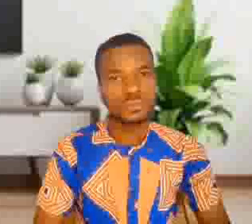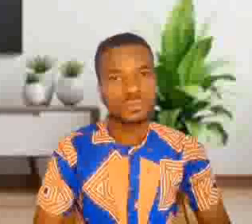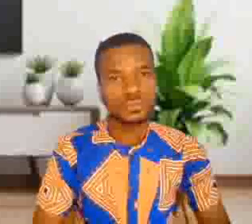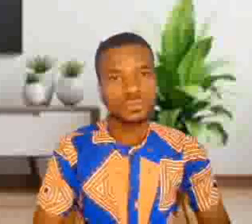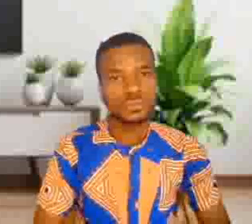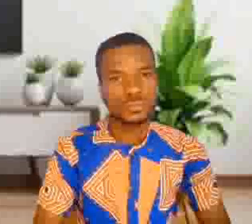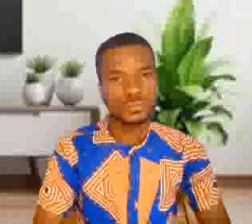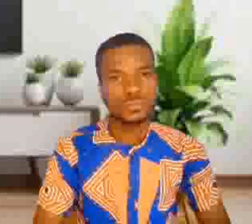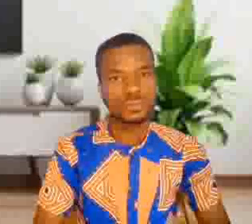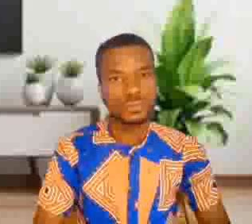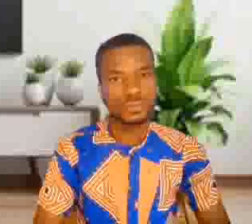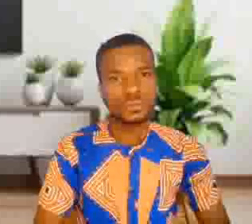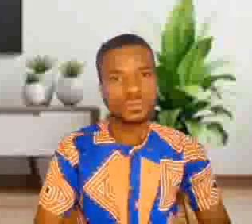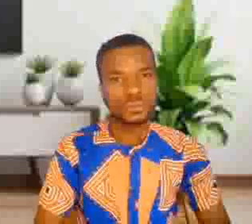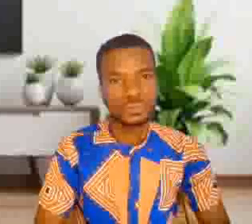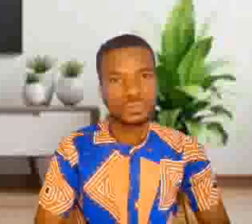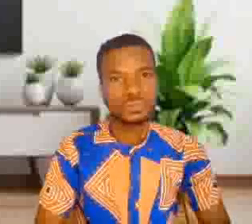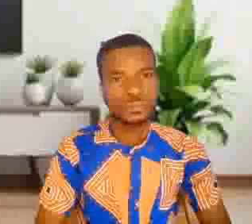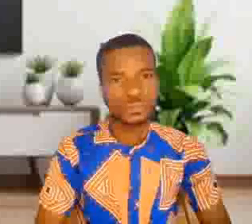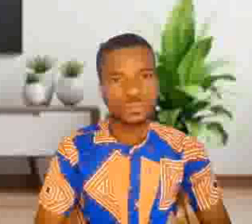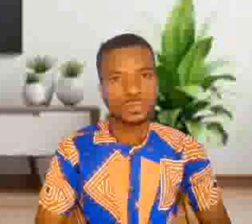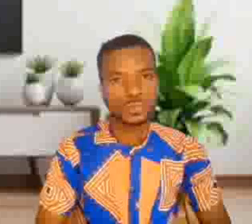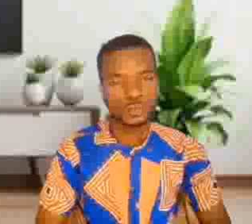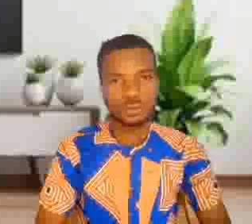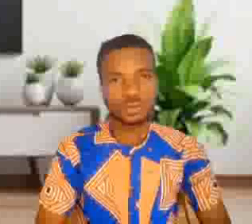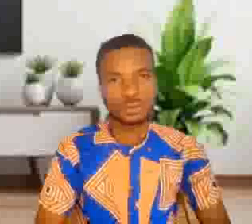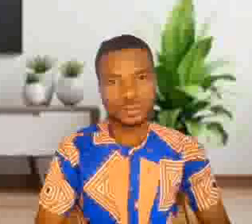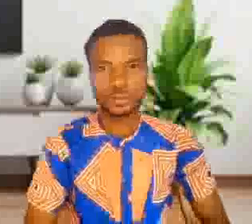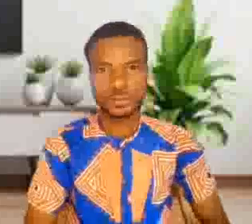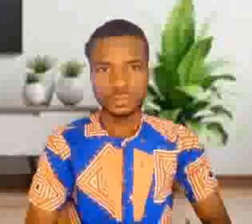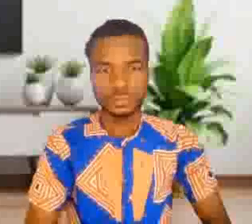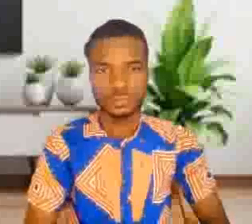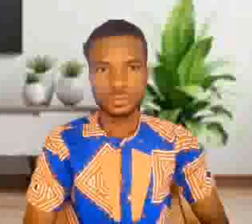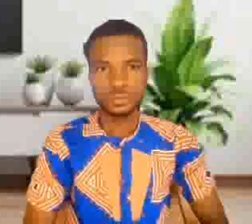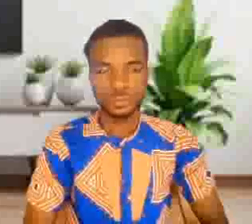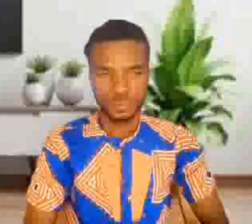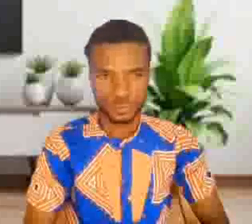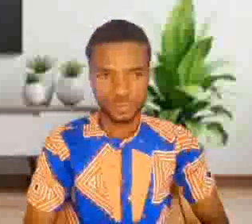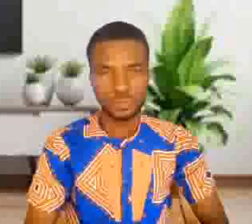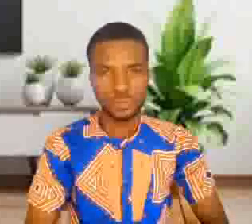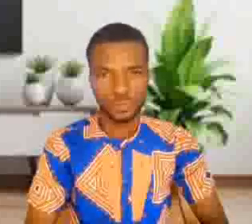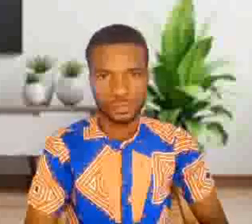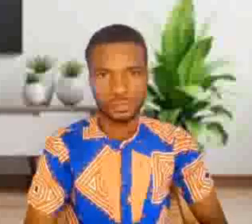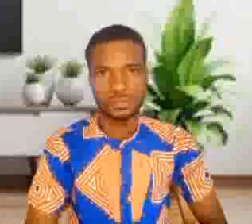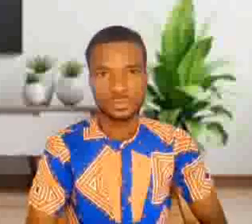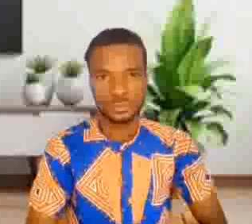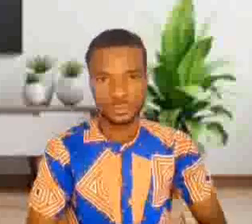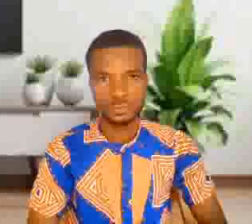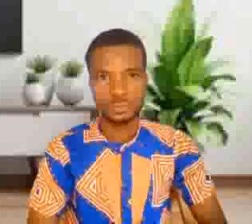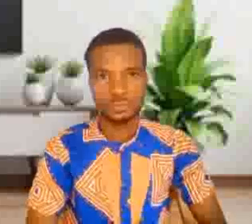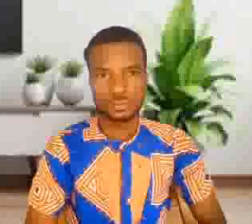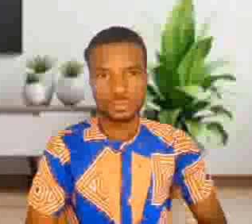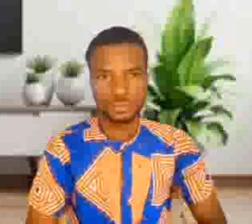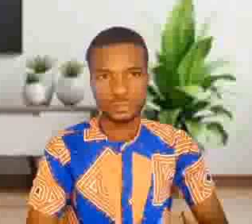just body and soul. God wants to interact with man at spirit level. So he created another life called zoe for